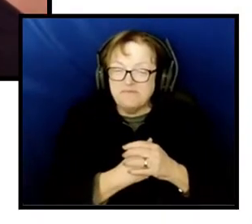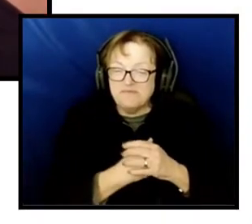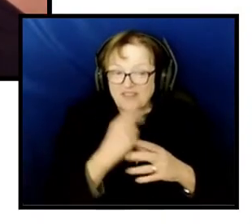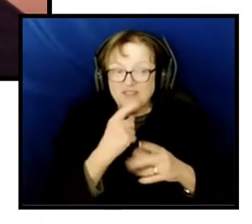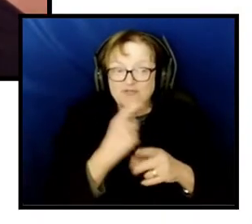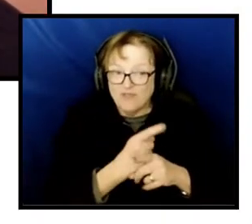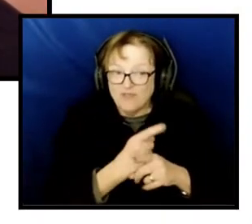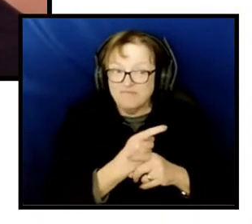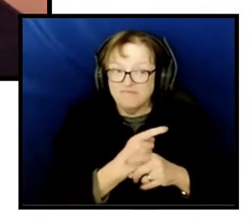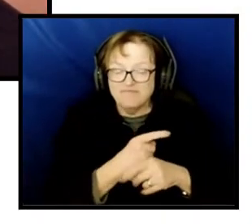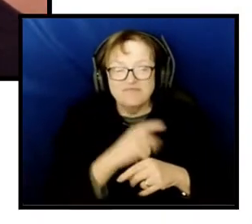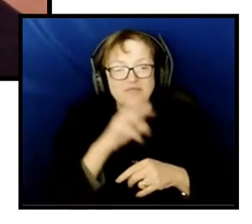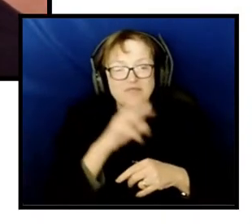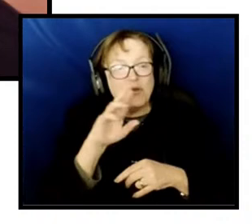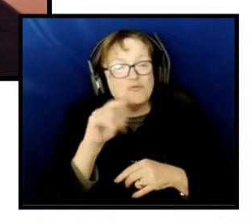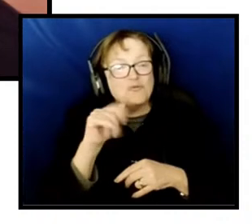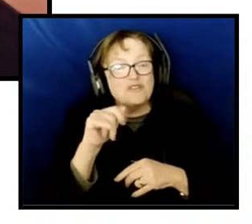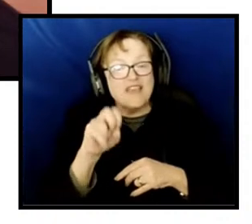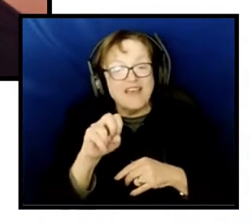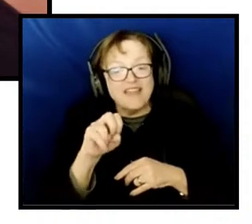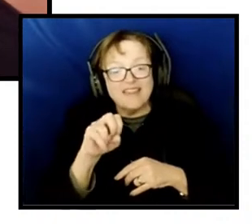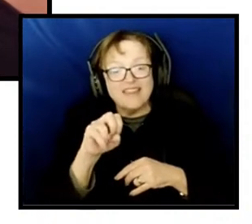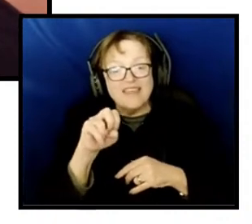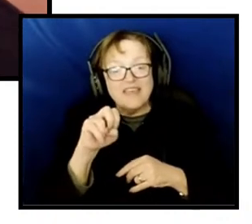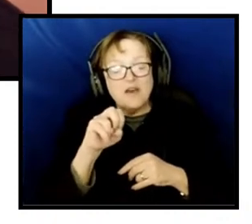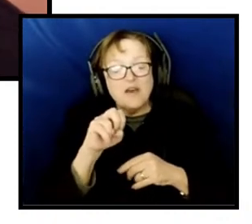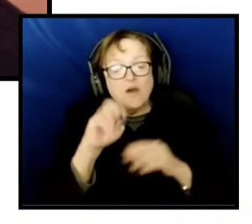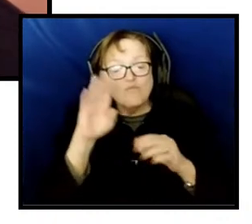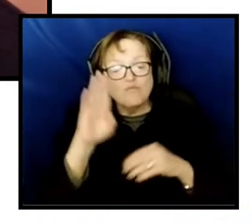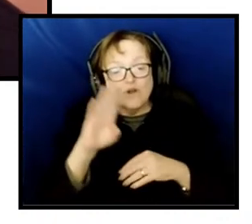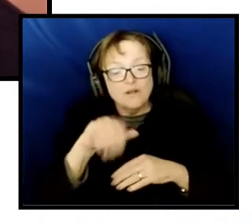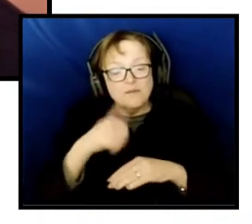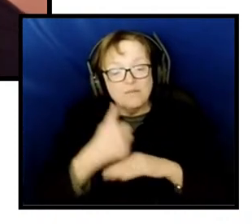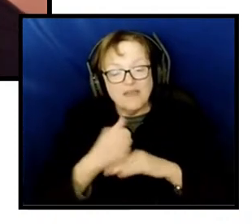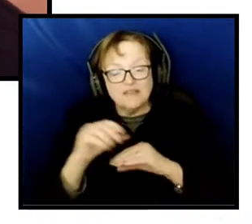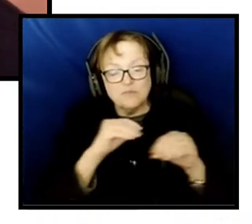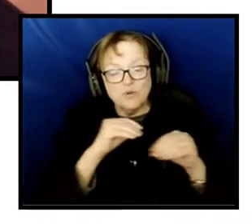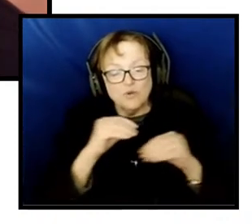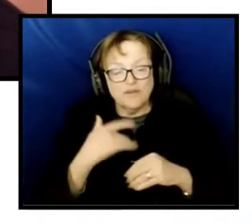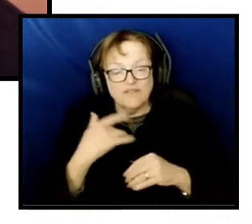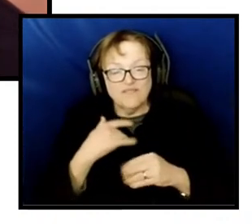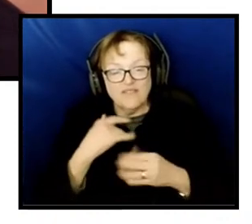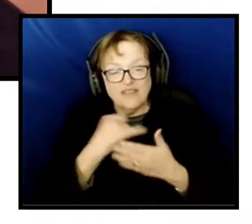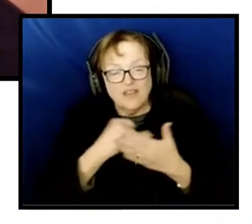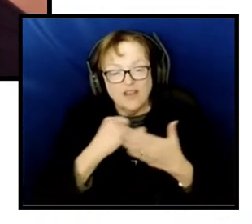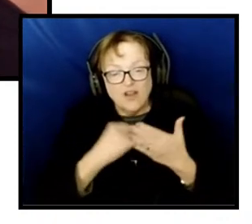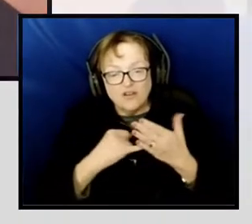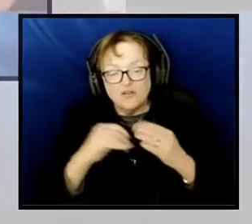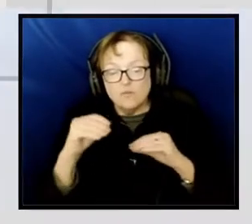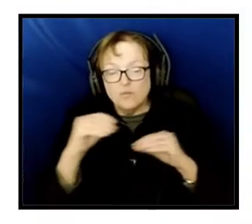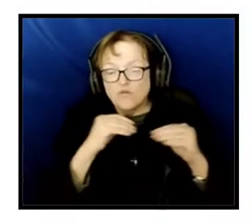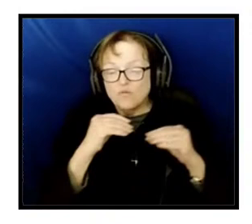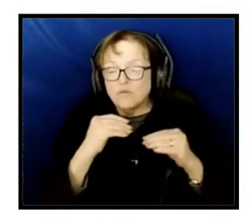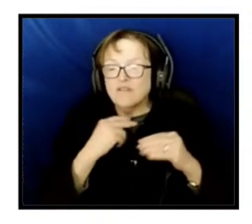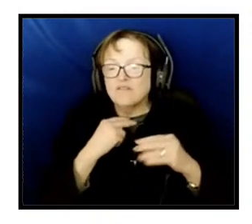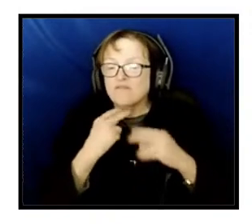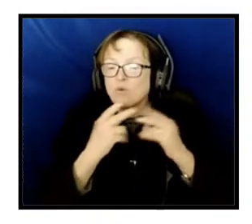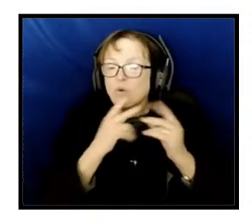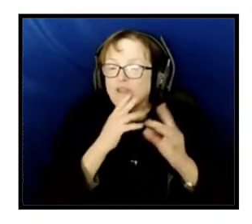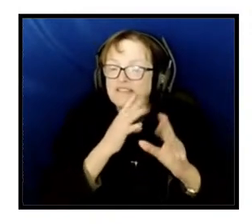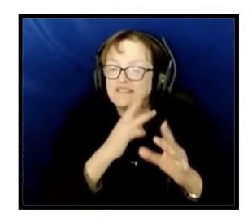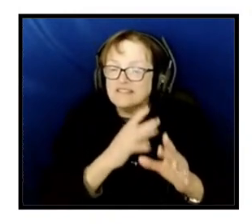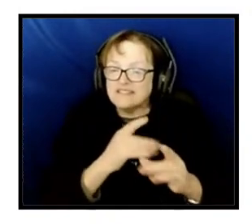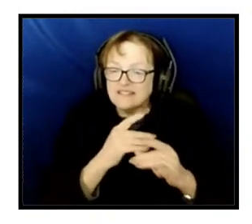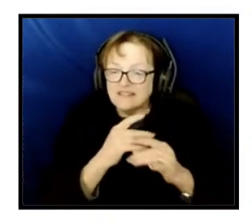Rochelle is a Brooklyn-based movement and healing artist. She integrates movement, voice, and ritual through her work as